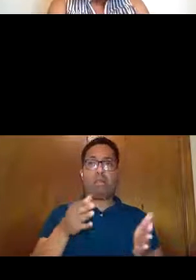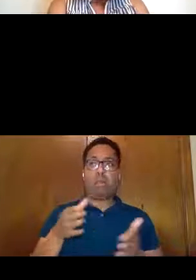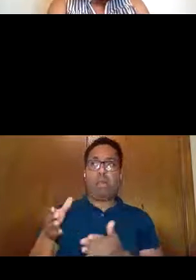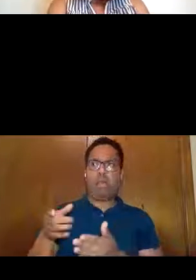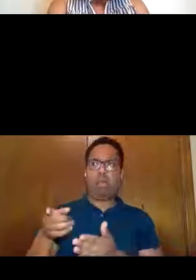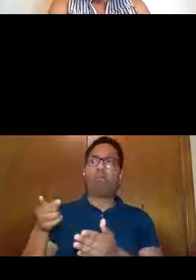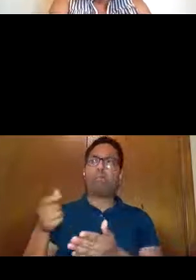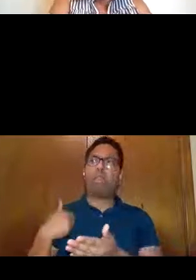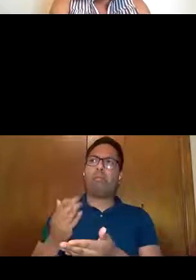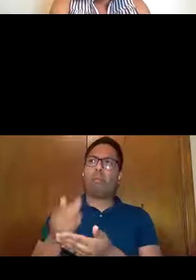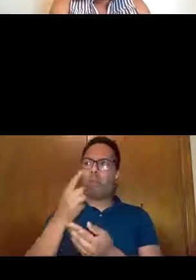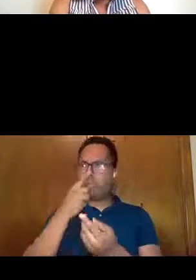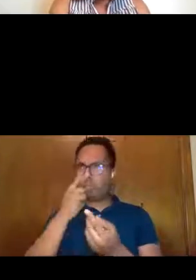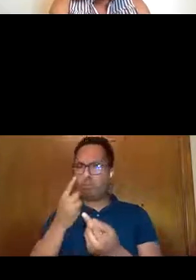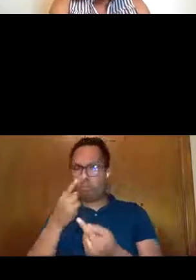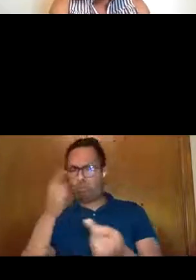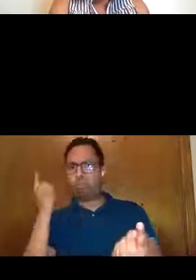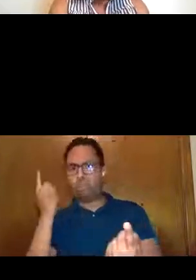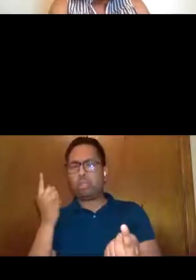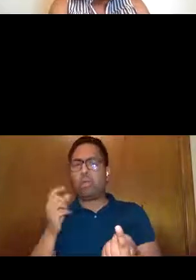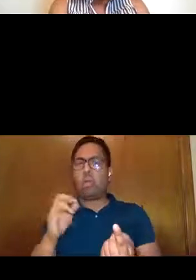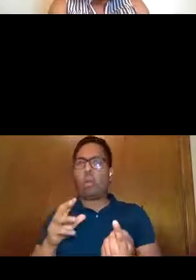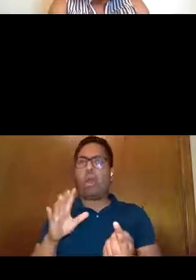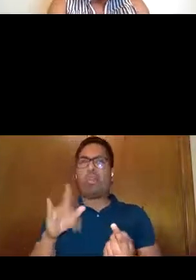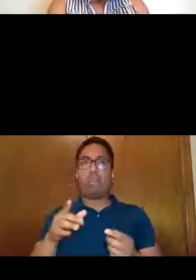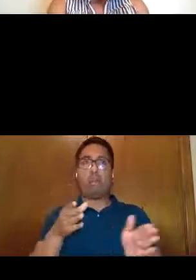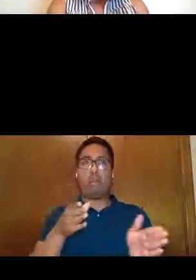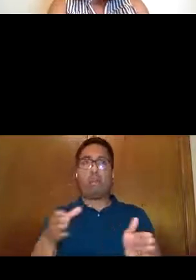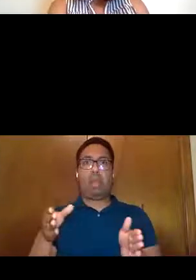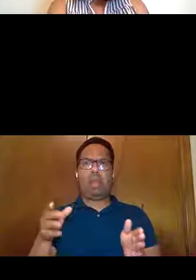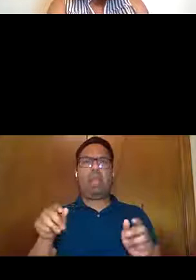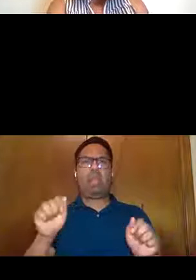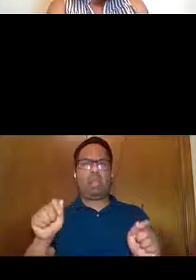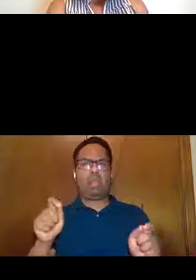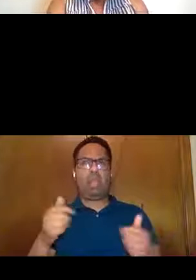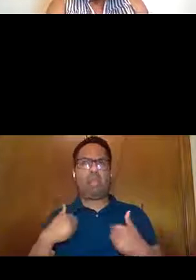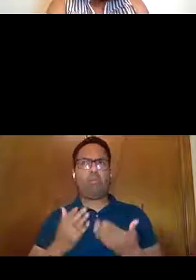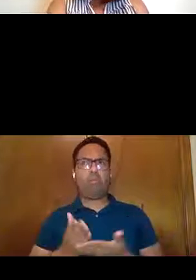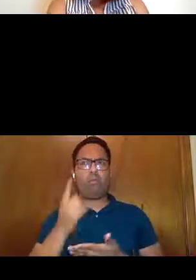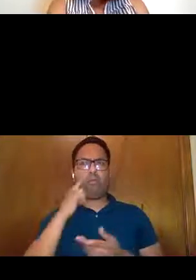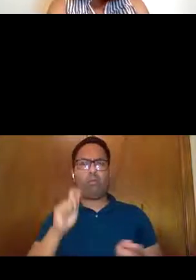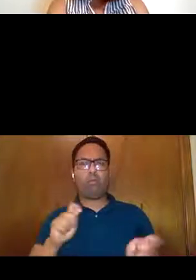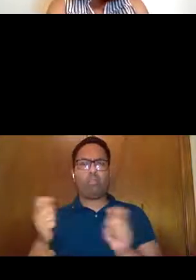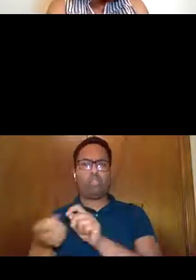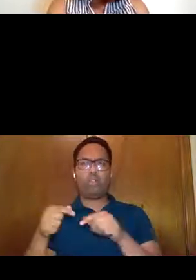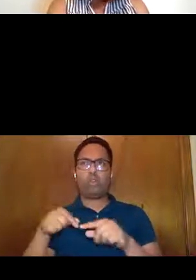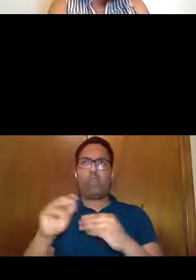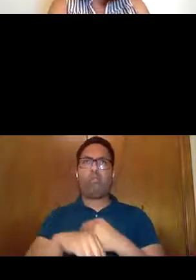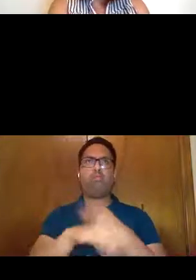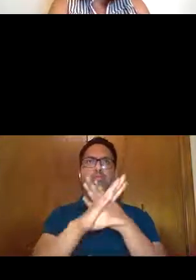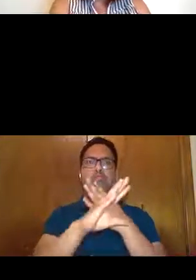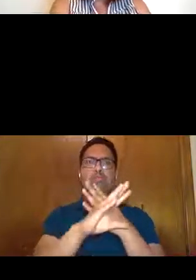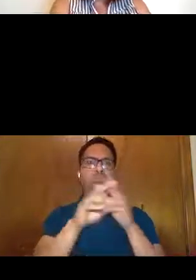for a review or change to the plan of care in a telehealth visit, just as you would during